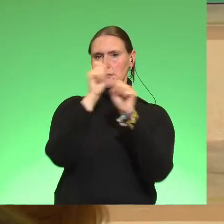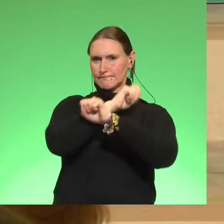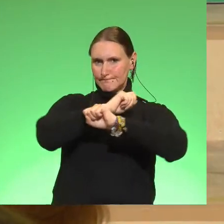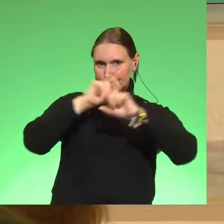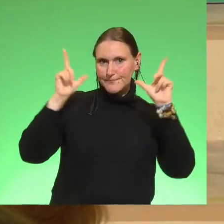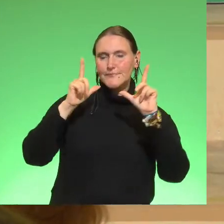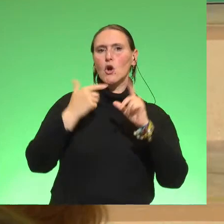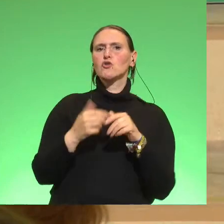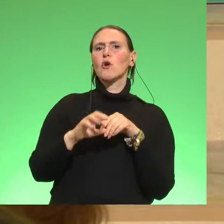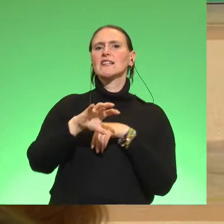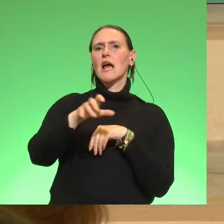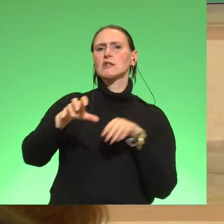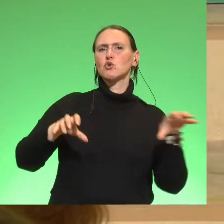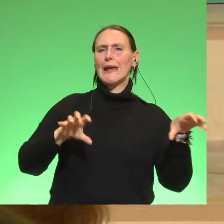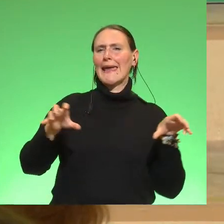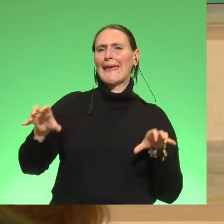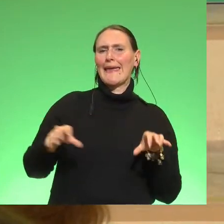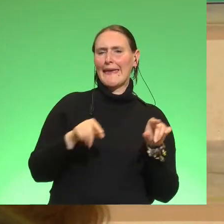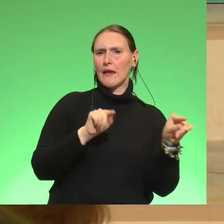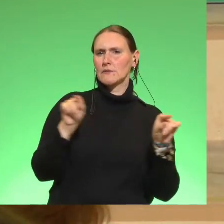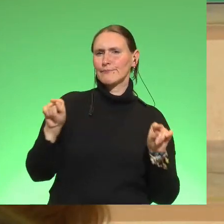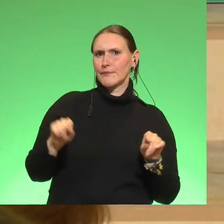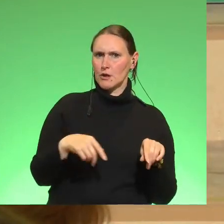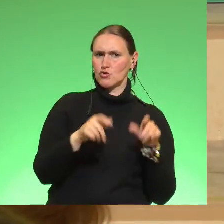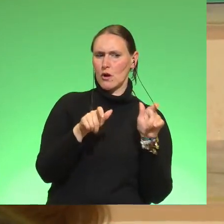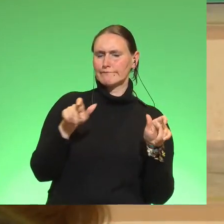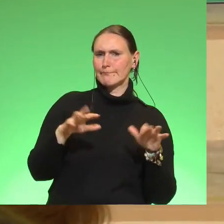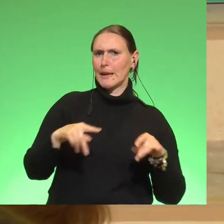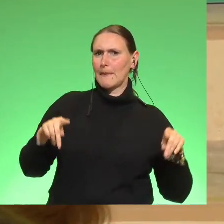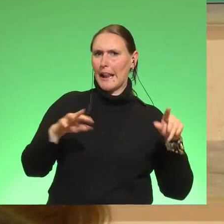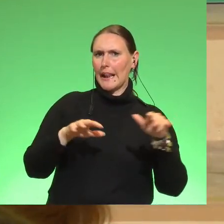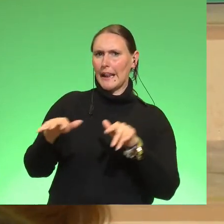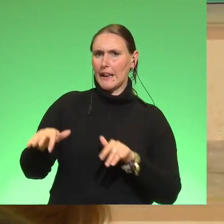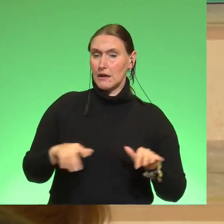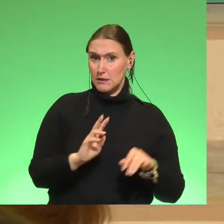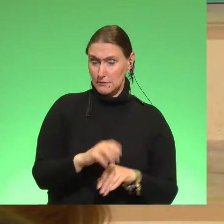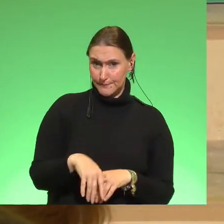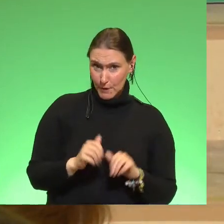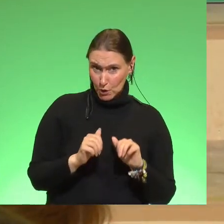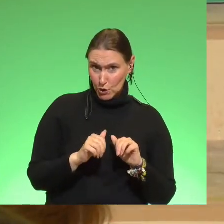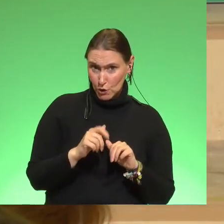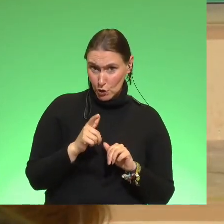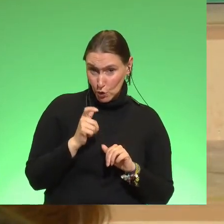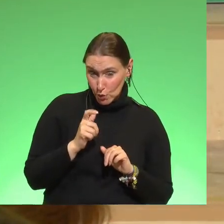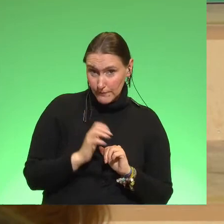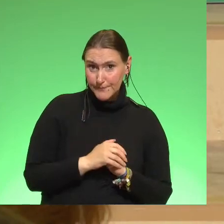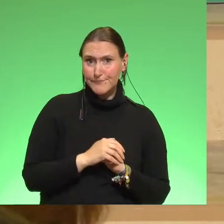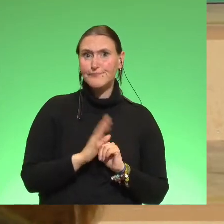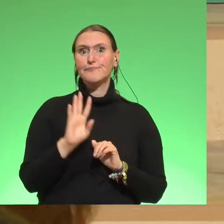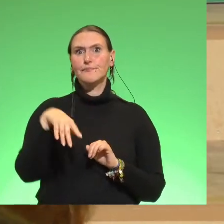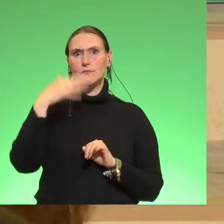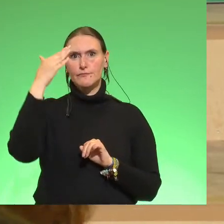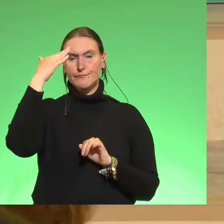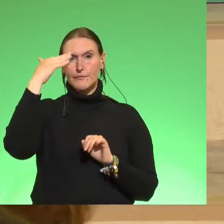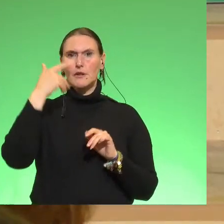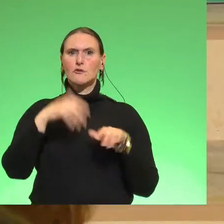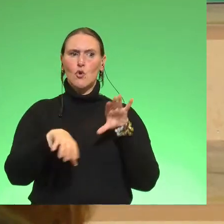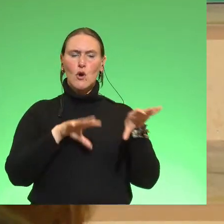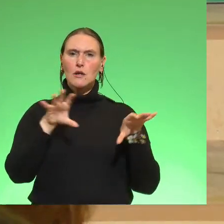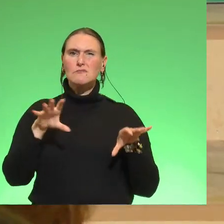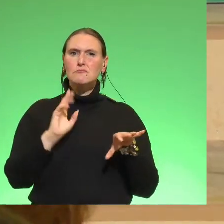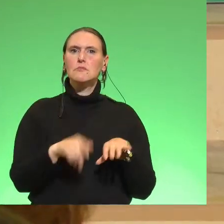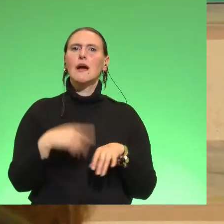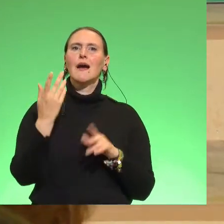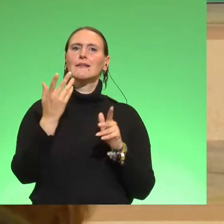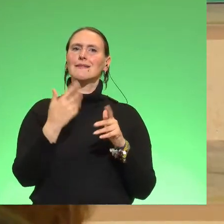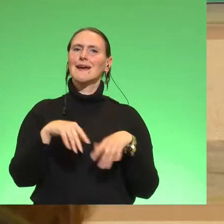nations. They had to formulate understandable constructions like the nation state in order to be